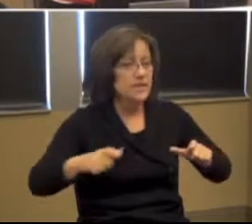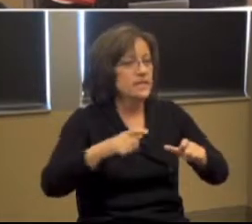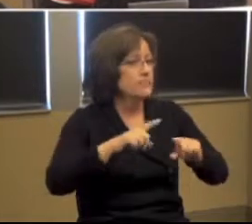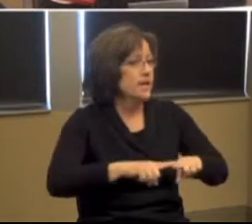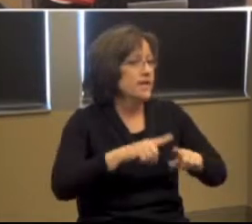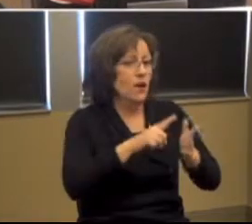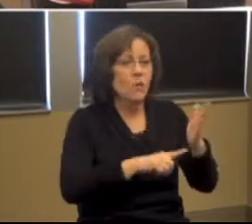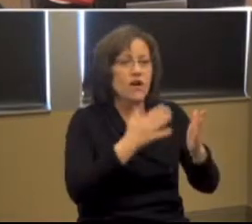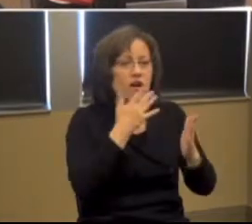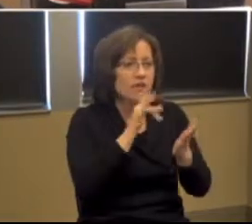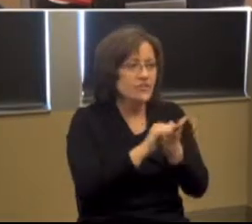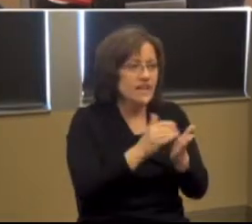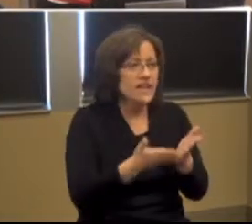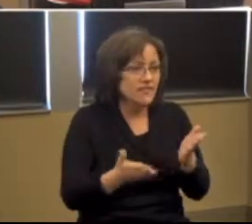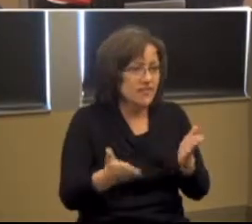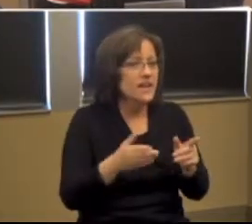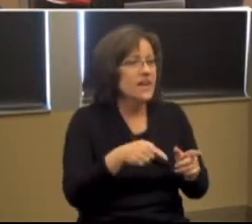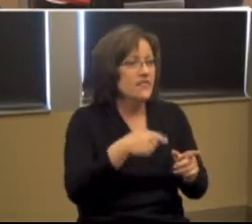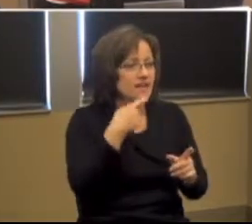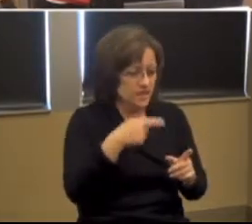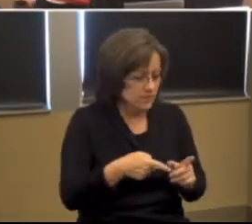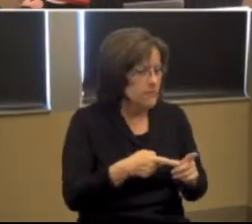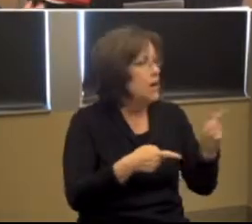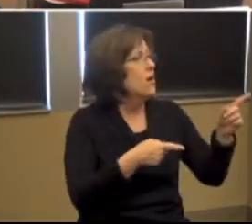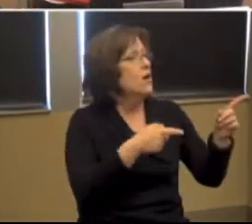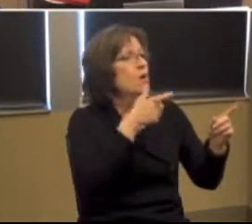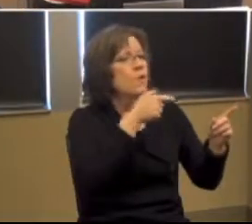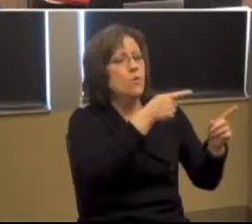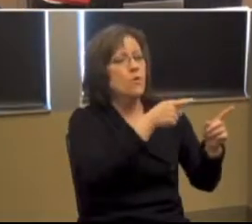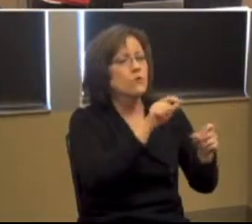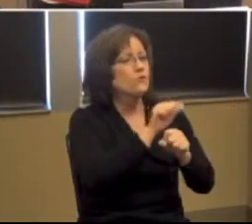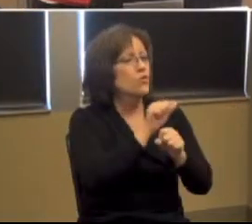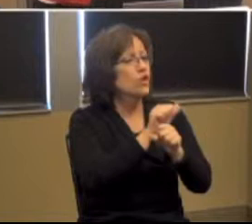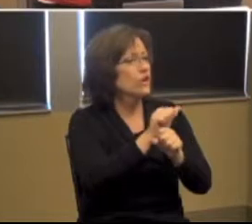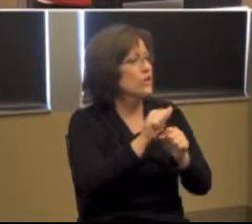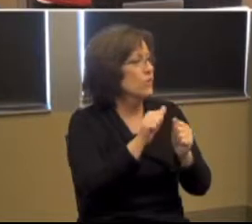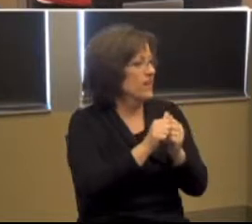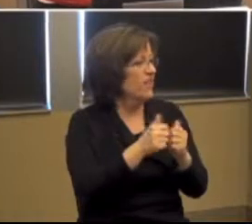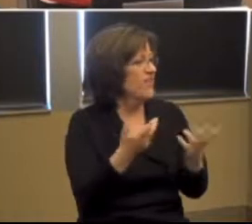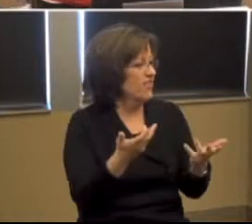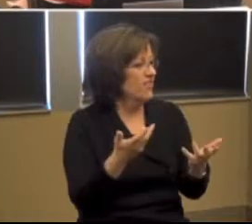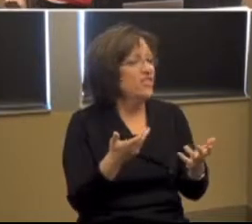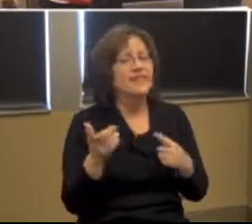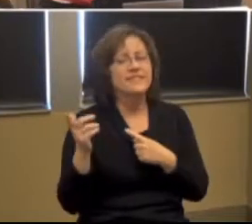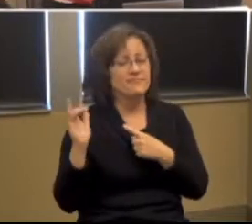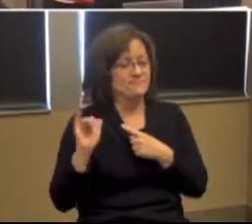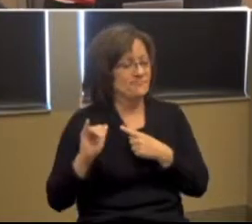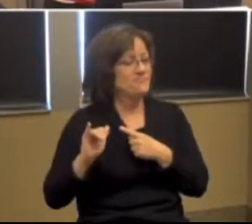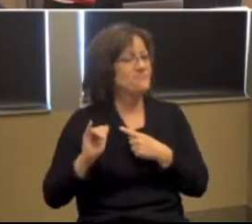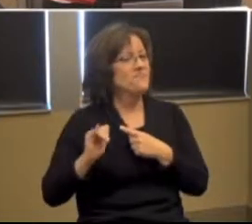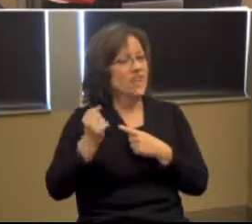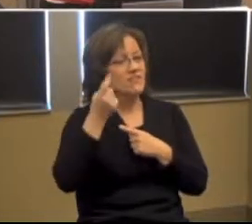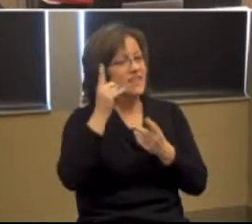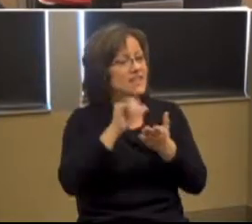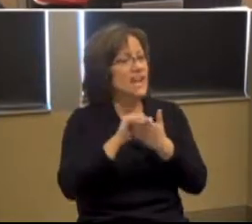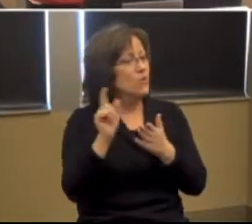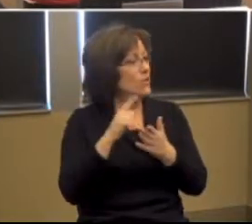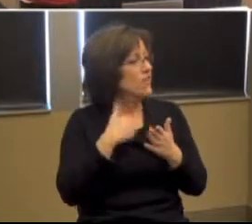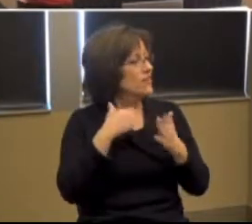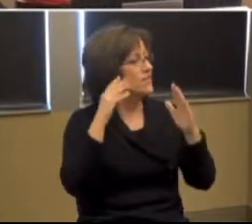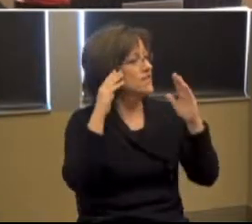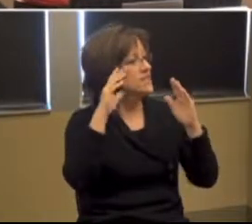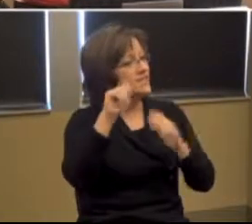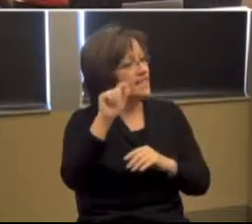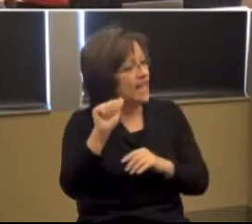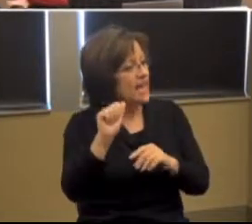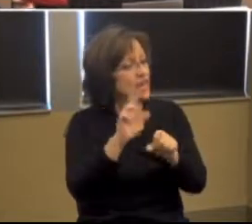item is, tells them who they're working with. I've seen that very similarly, where they'll have the teaching assistants used